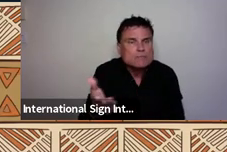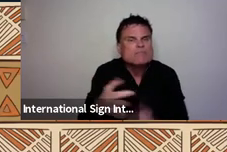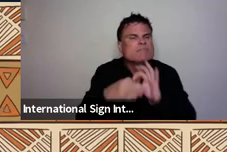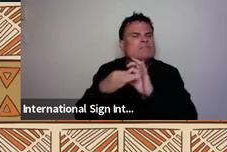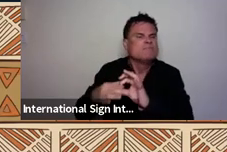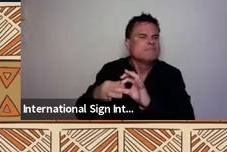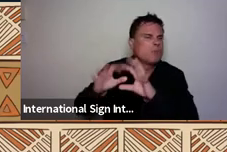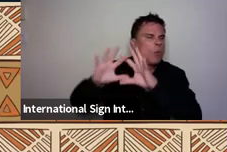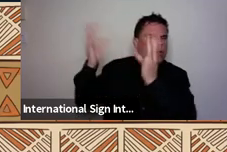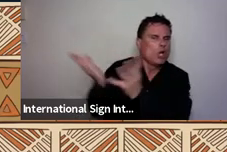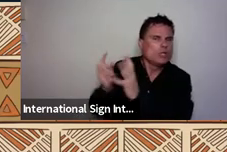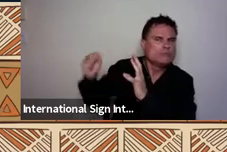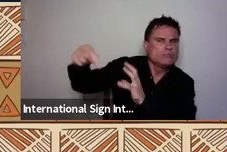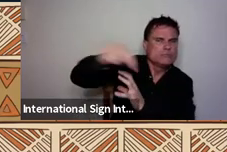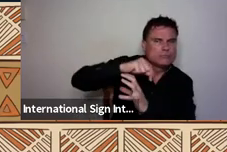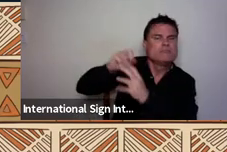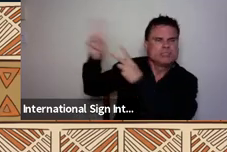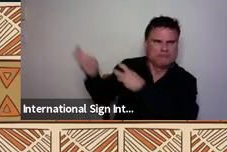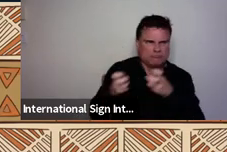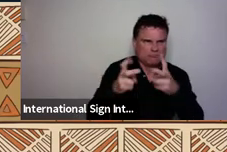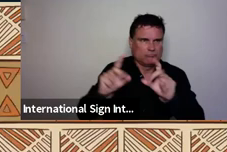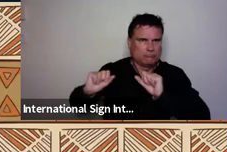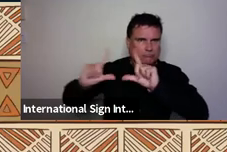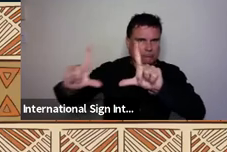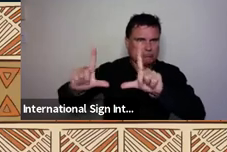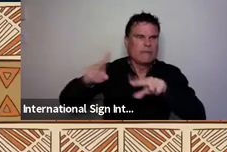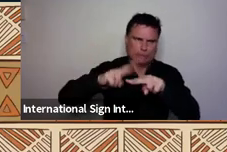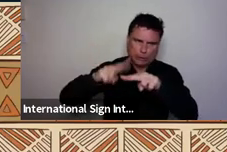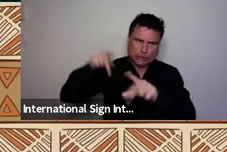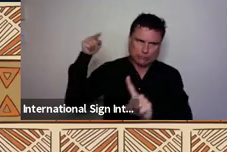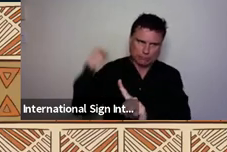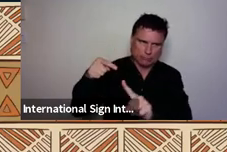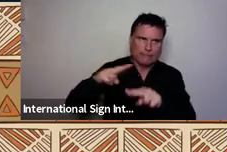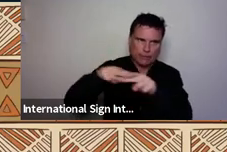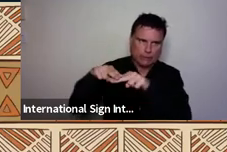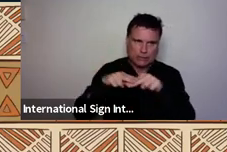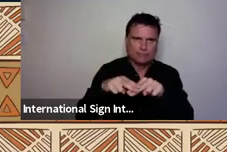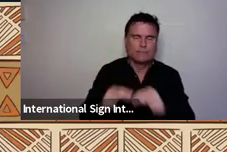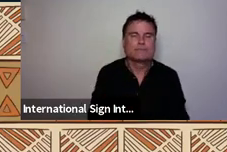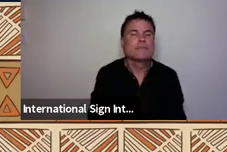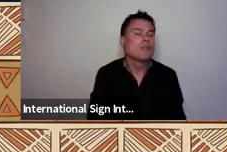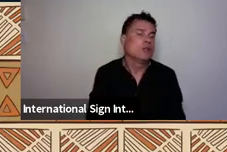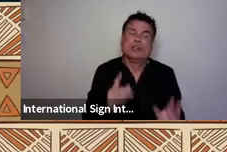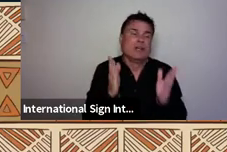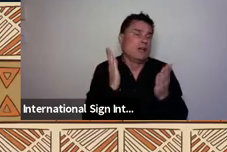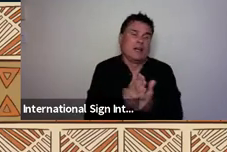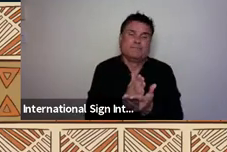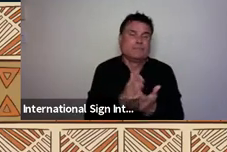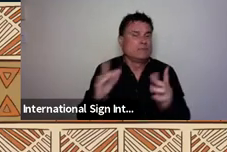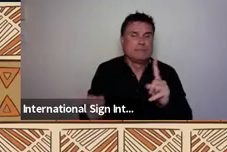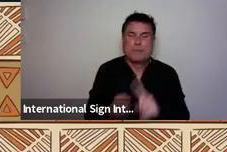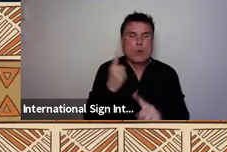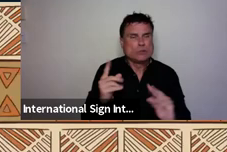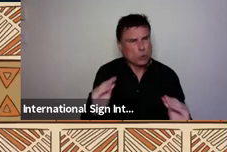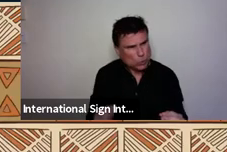show you some of the information that we receive from young people, and it's just so valuable. And you can see here that youth really show